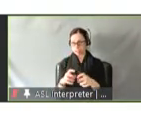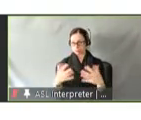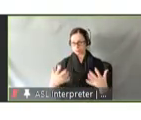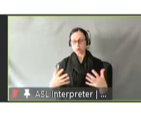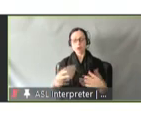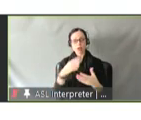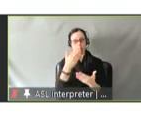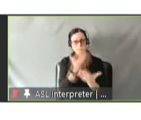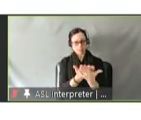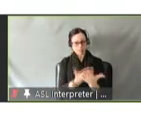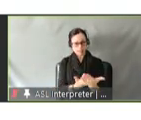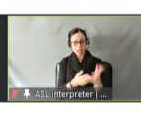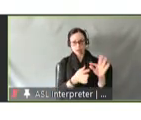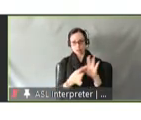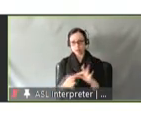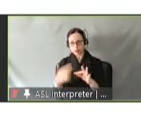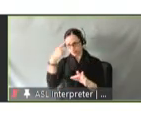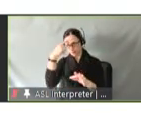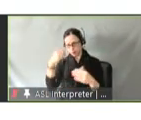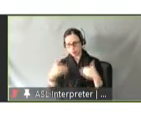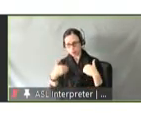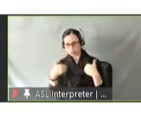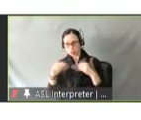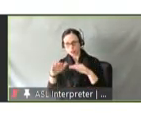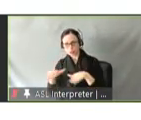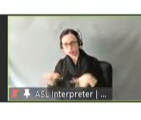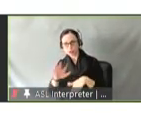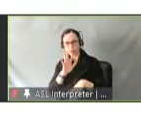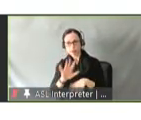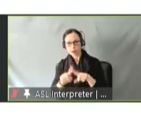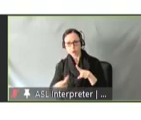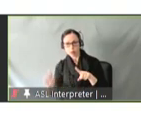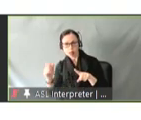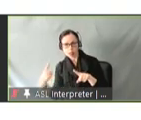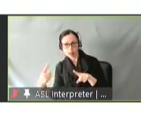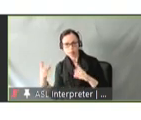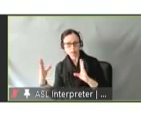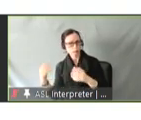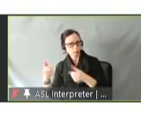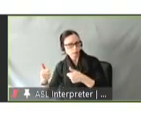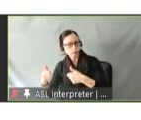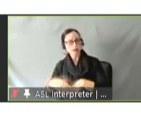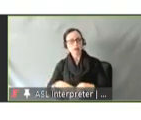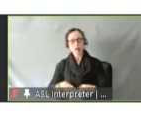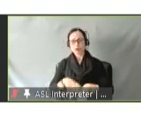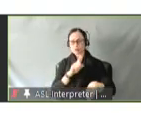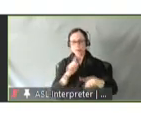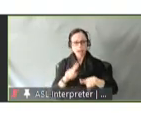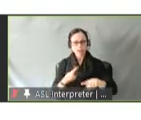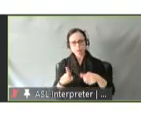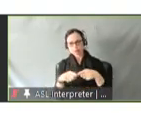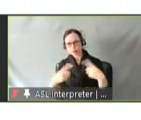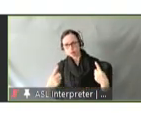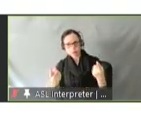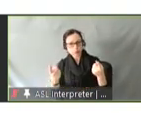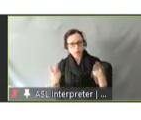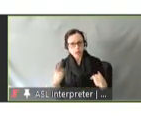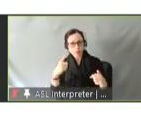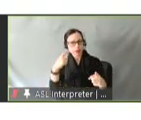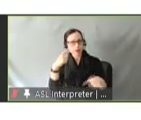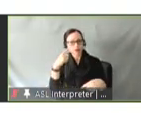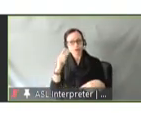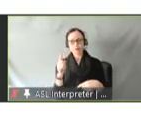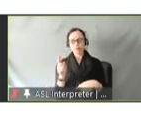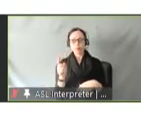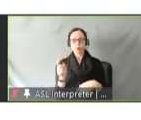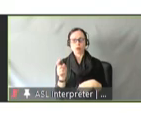data regarding vaccination in children 5 to 11 years old are reassuring. Reactogenicity and adverse events of special interest appear similar or